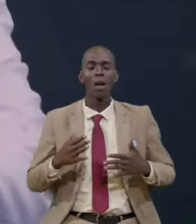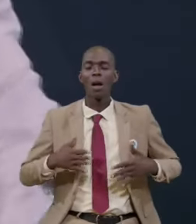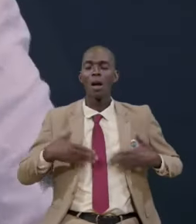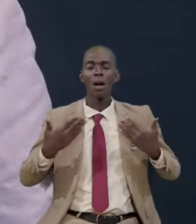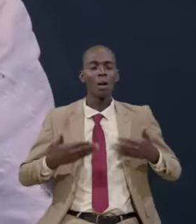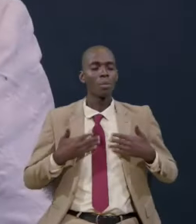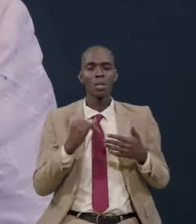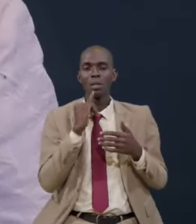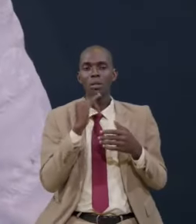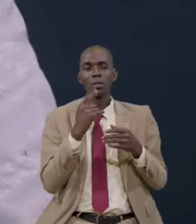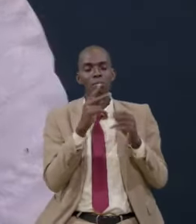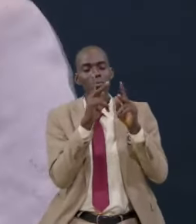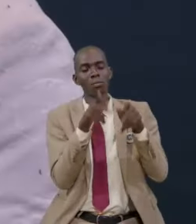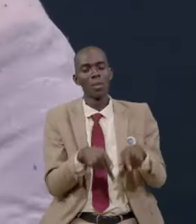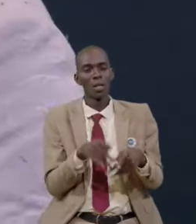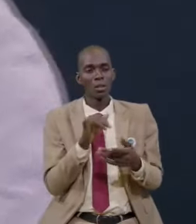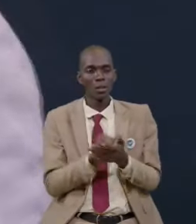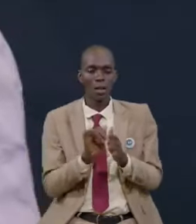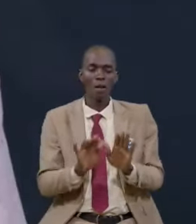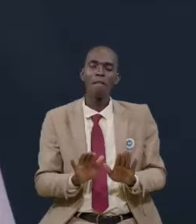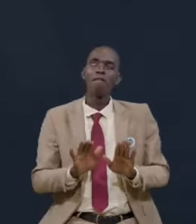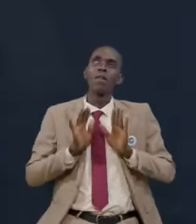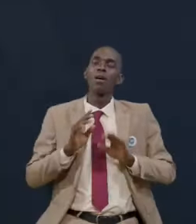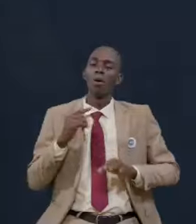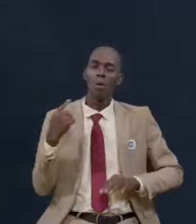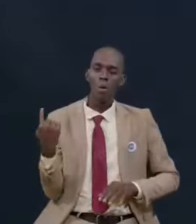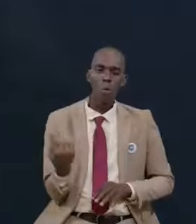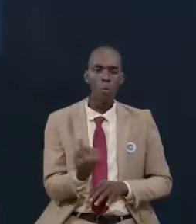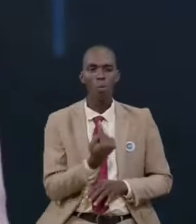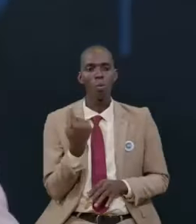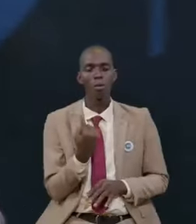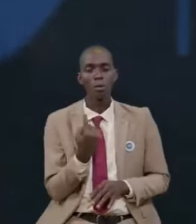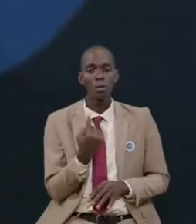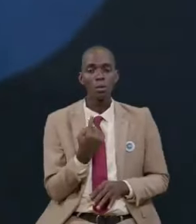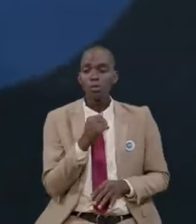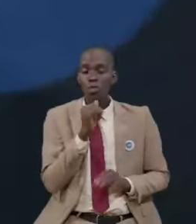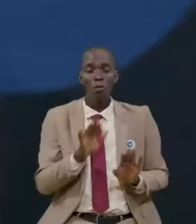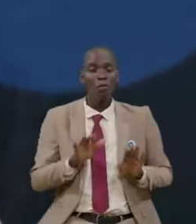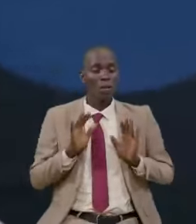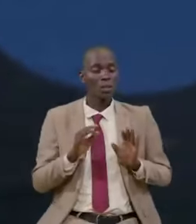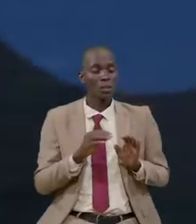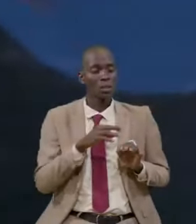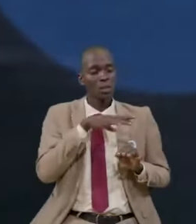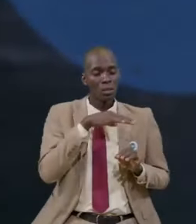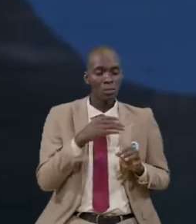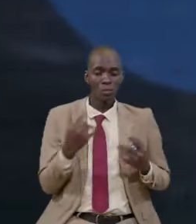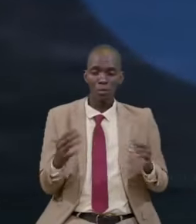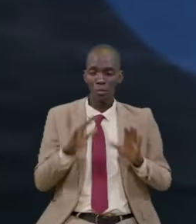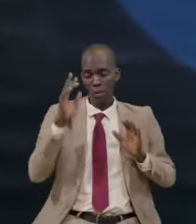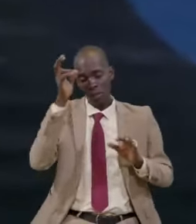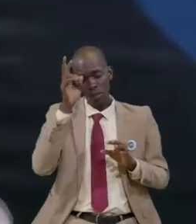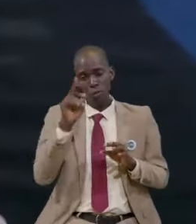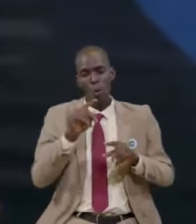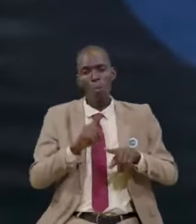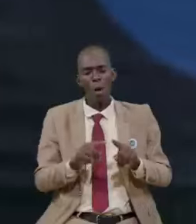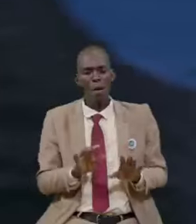feareth always. I fear to sin. I fear to go back to those dirty things.